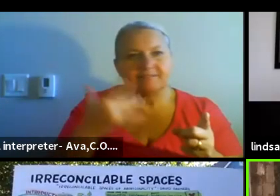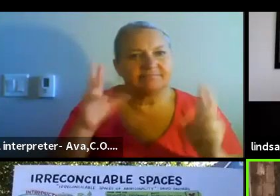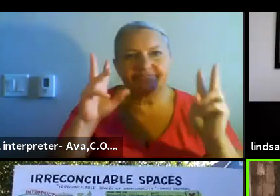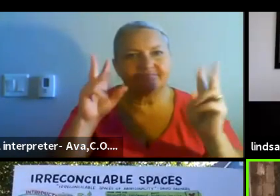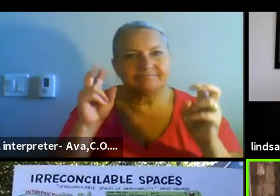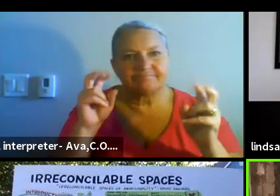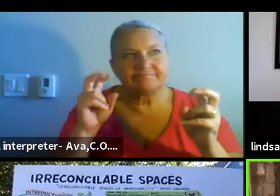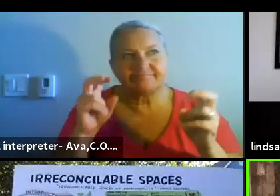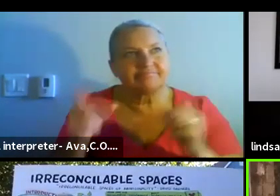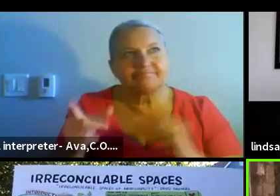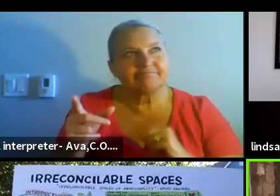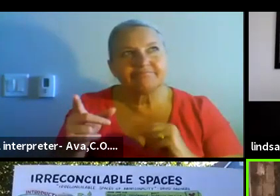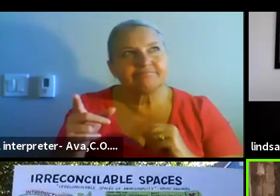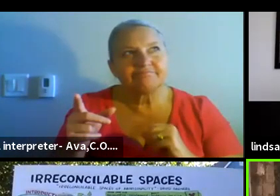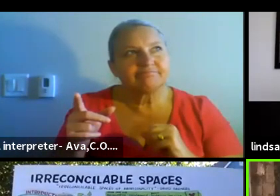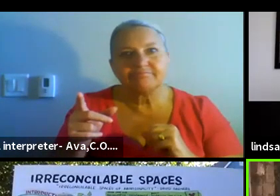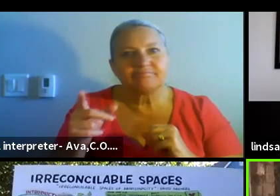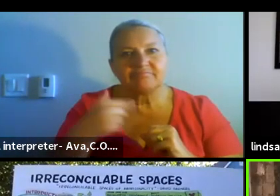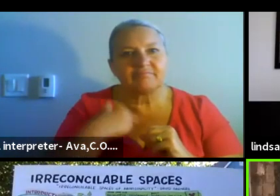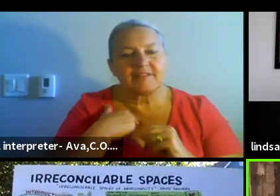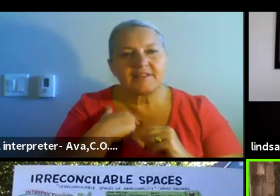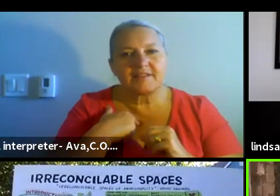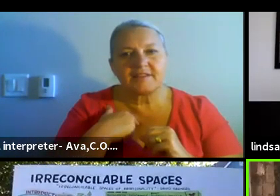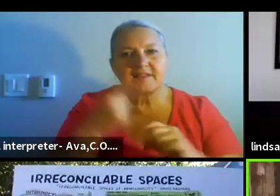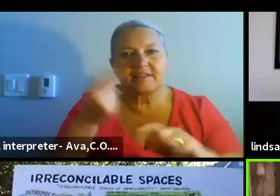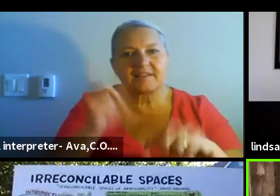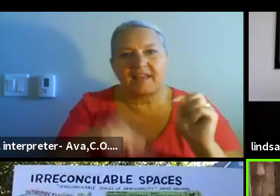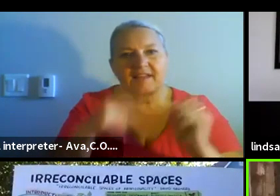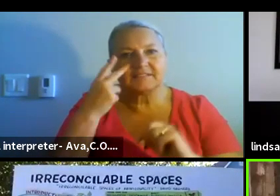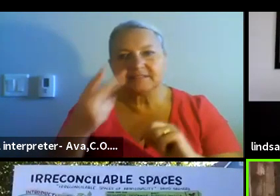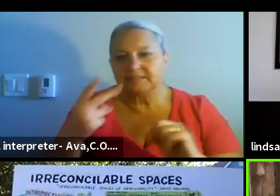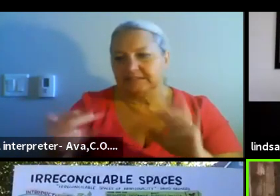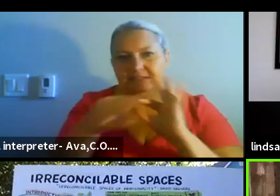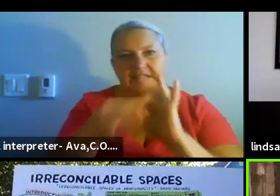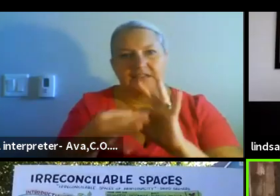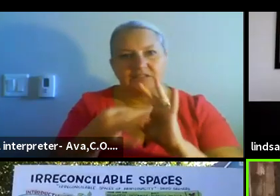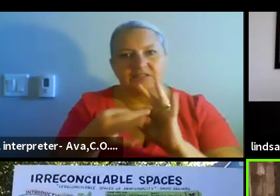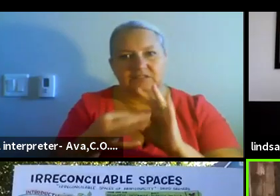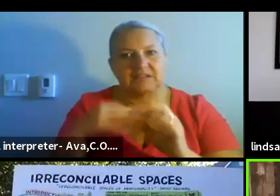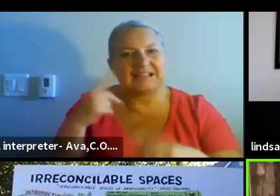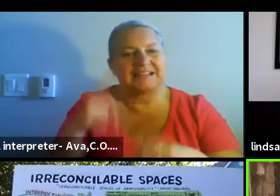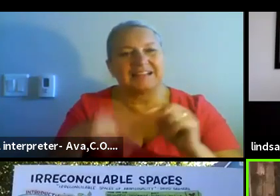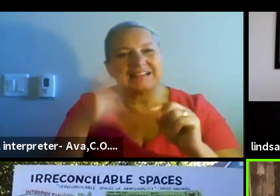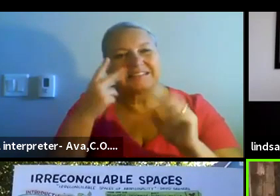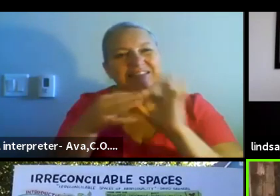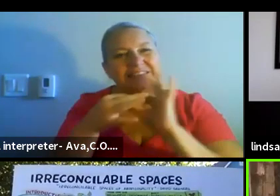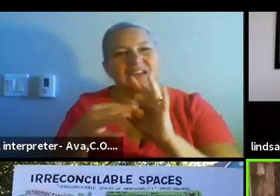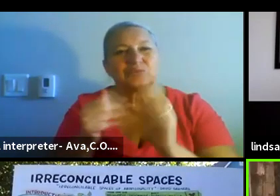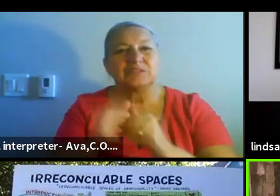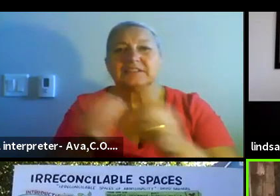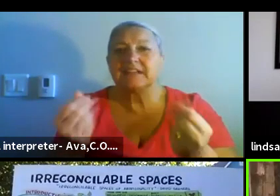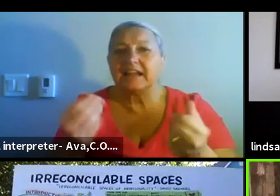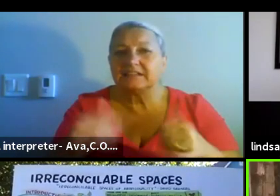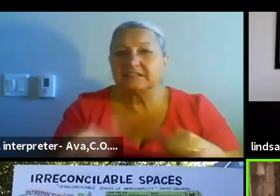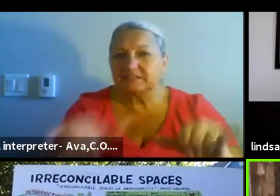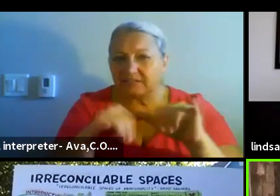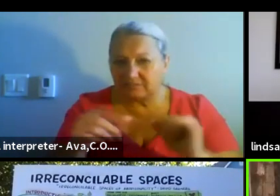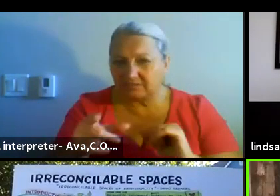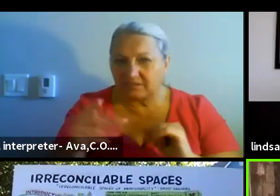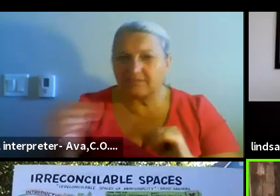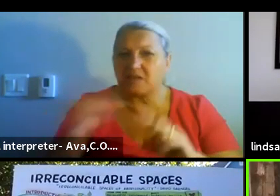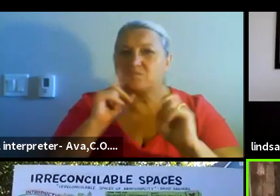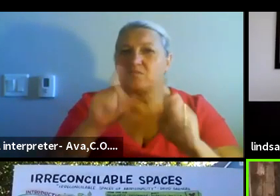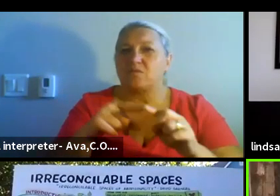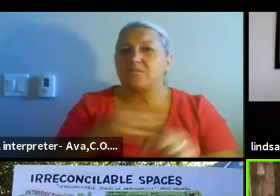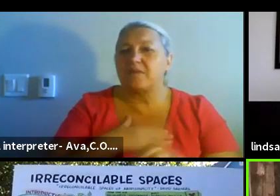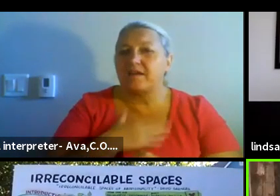did not yet, was not yet able to see connections, their connections to the land itself. They listened and responded to my